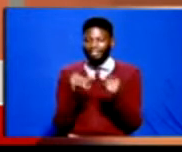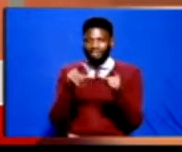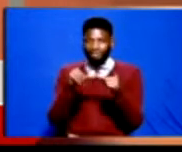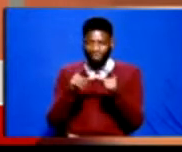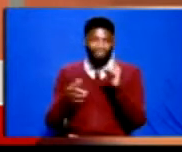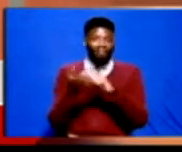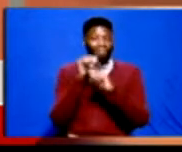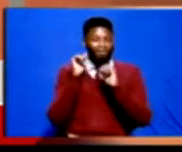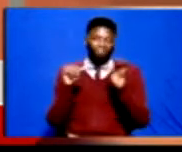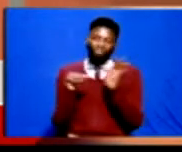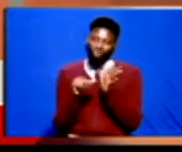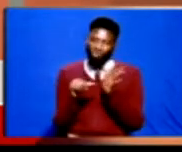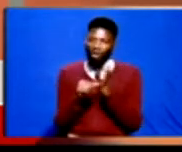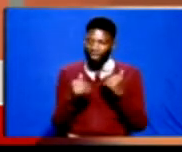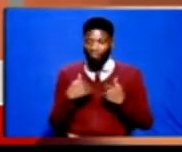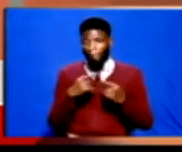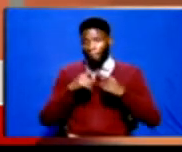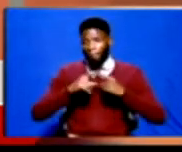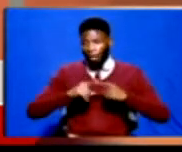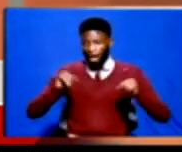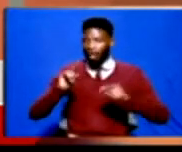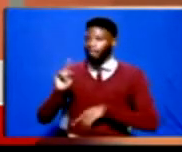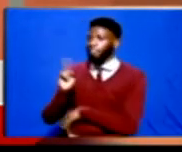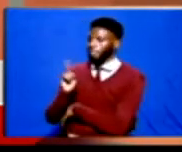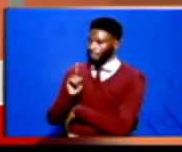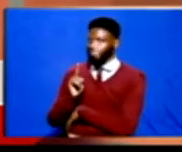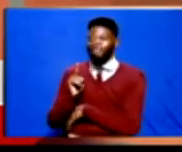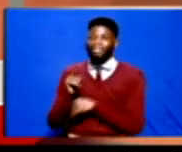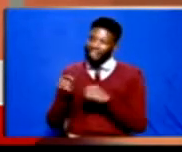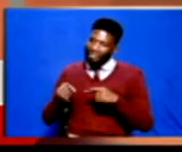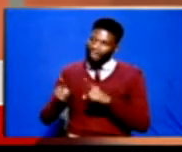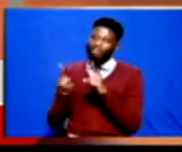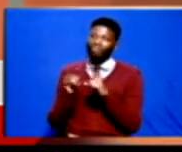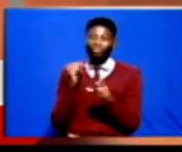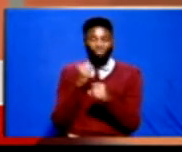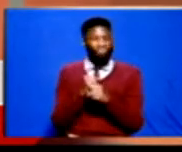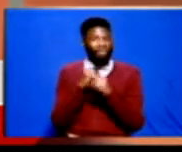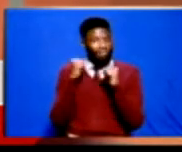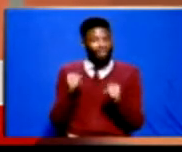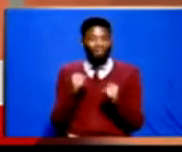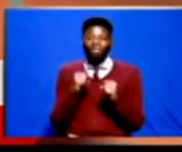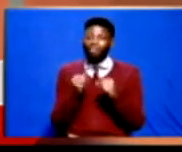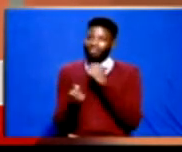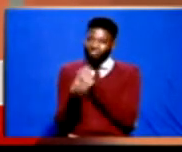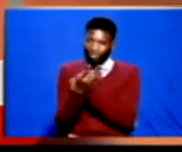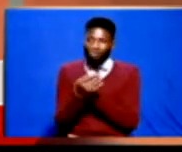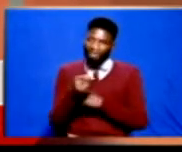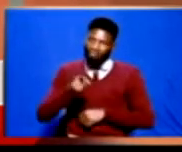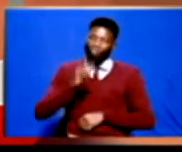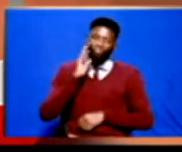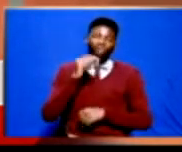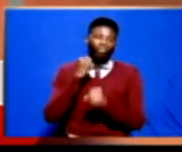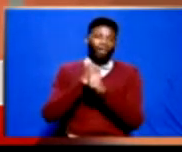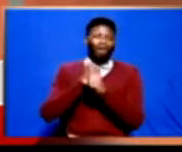problematic. But the ministry has been very forthcoming in stating that it will put every effort to try